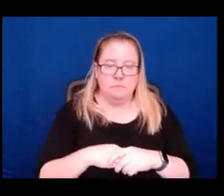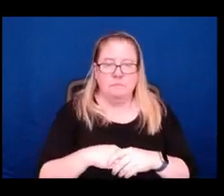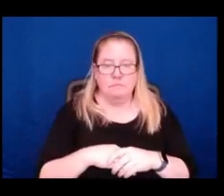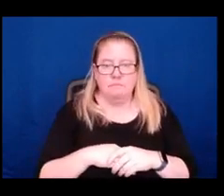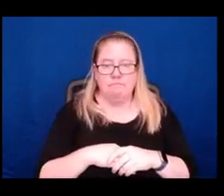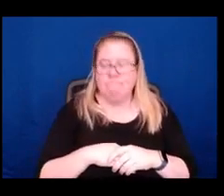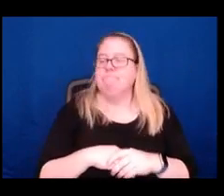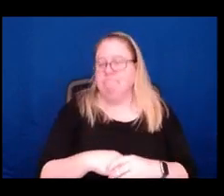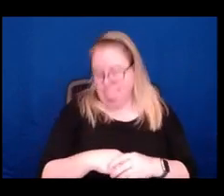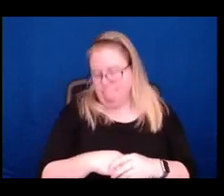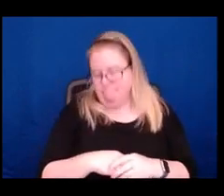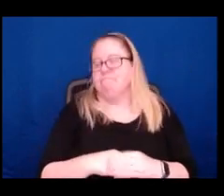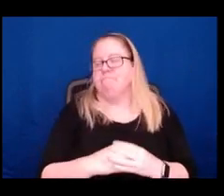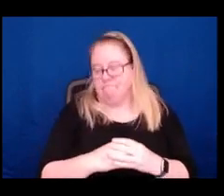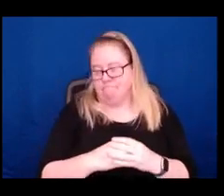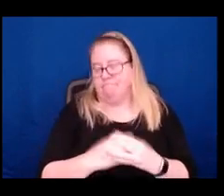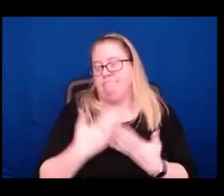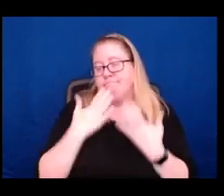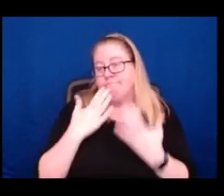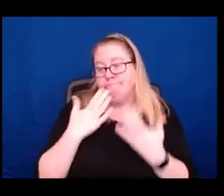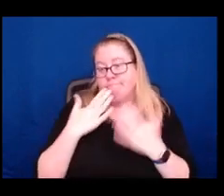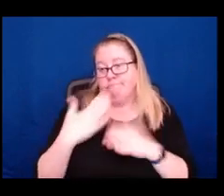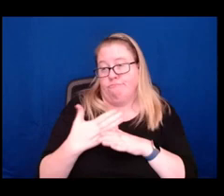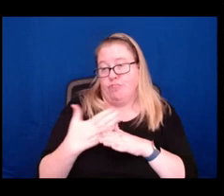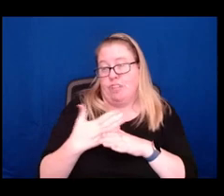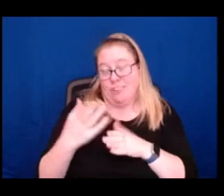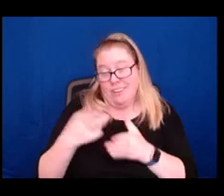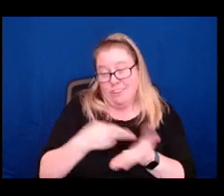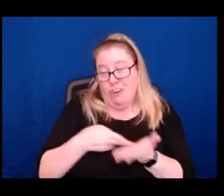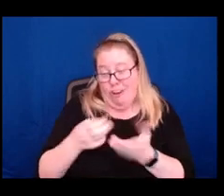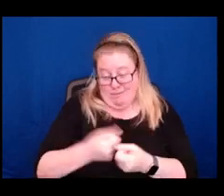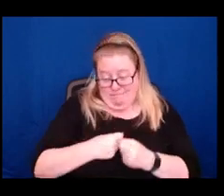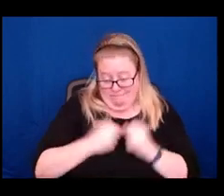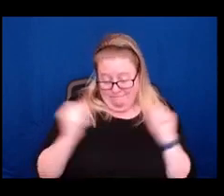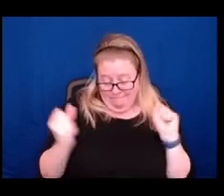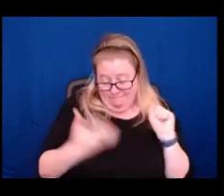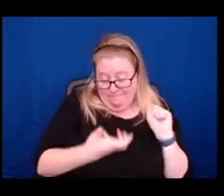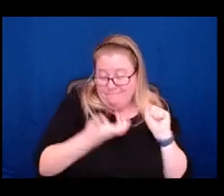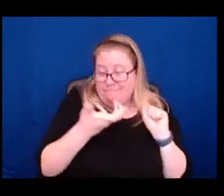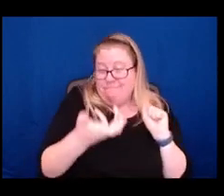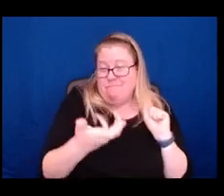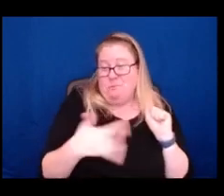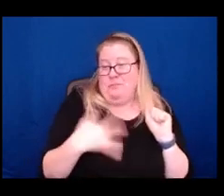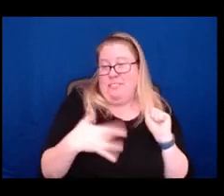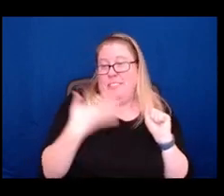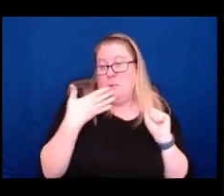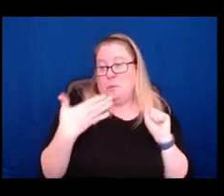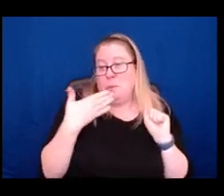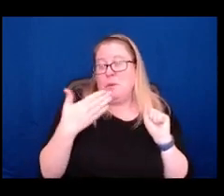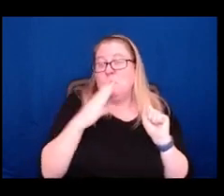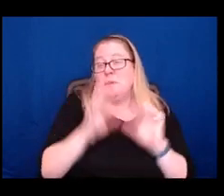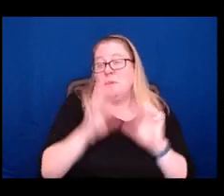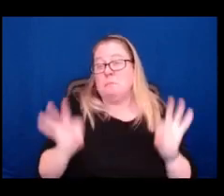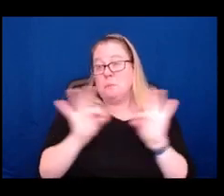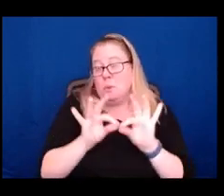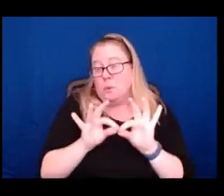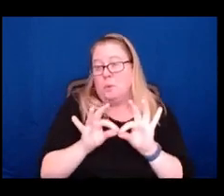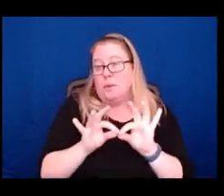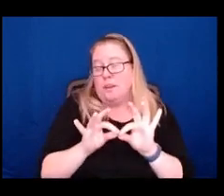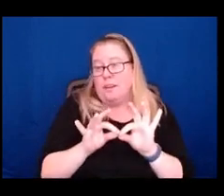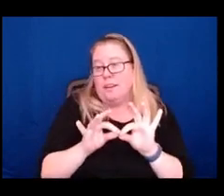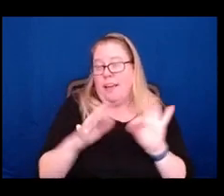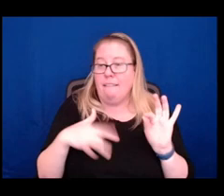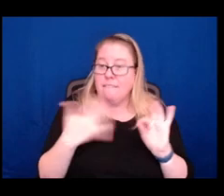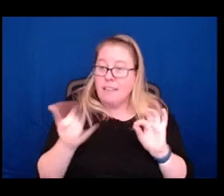yeah. Yeah, absolutely. And thank you for sharing being honest with us and sharing your feelings. It's important. You